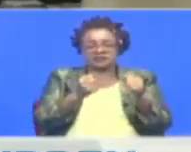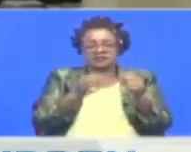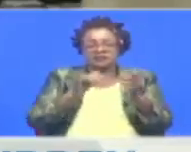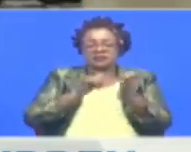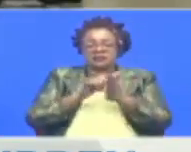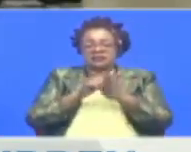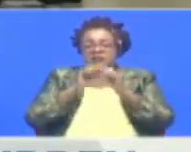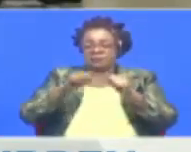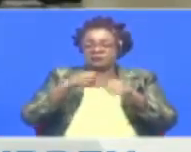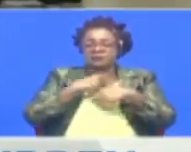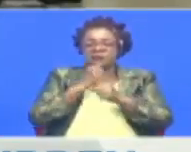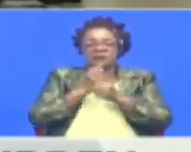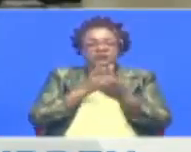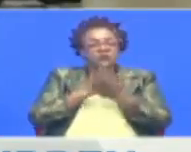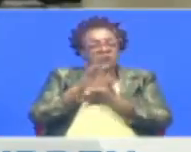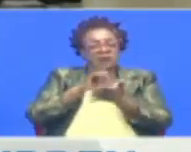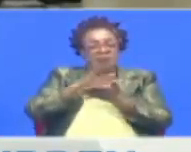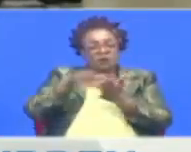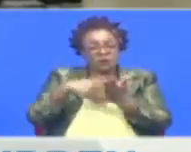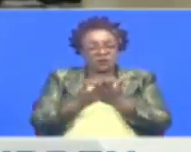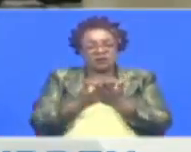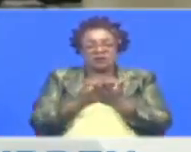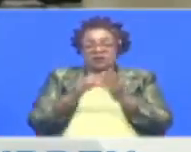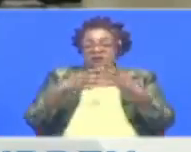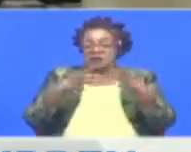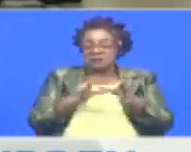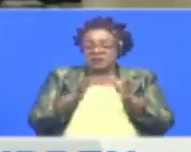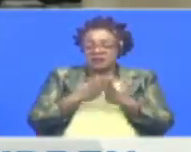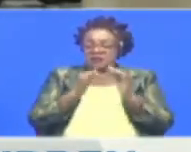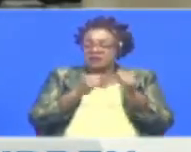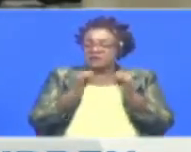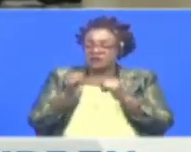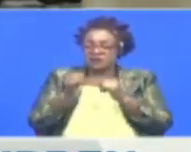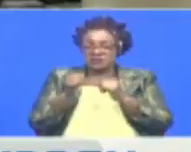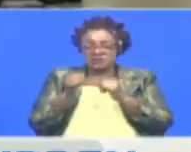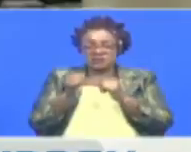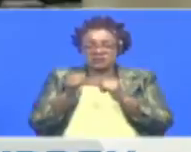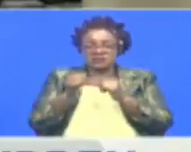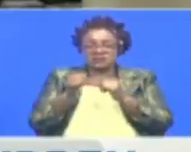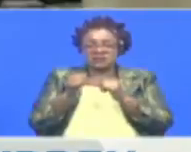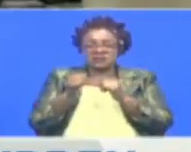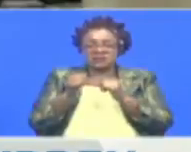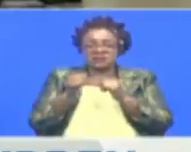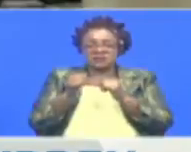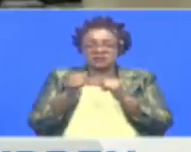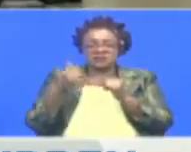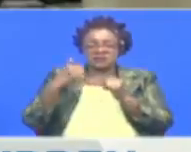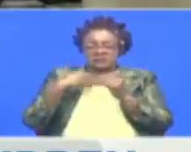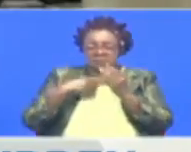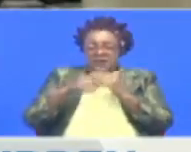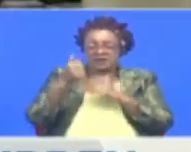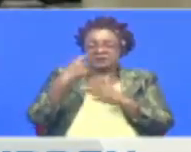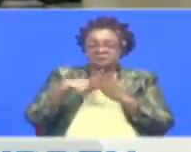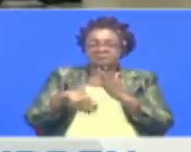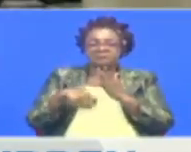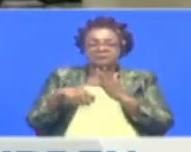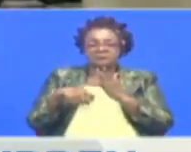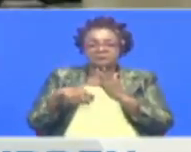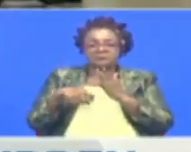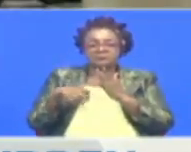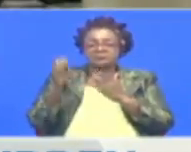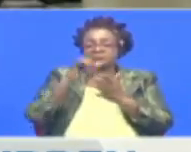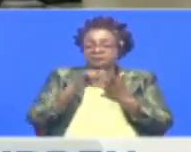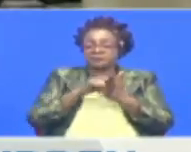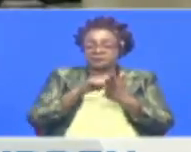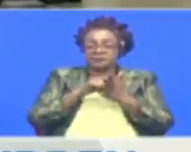will ensure that all companies and individuals pay their taxes, so that